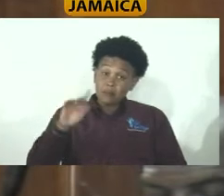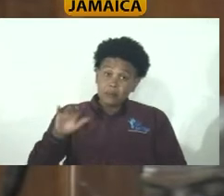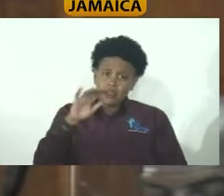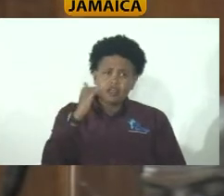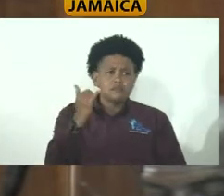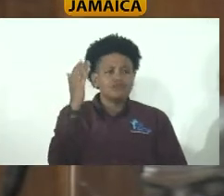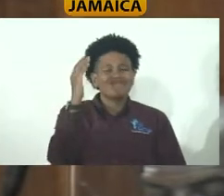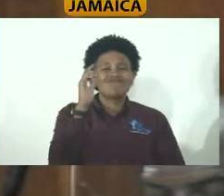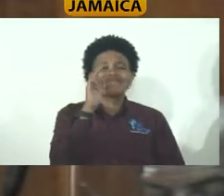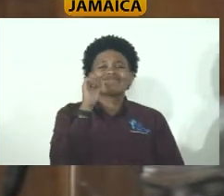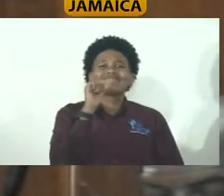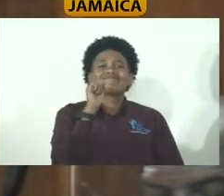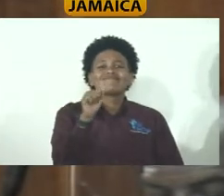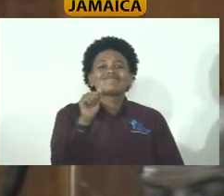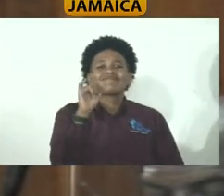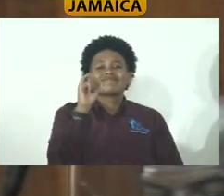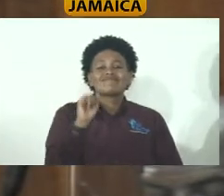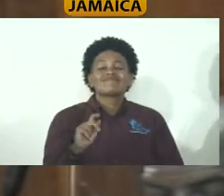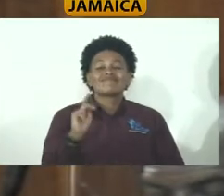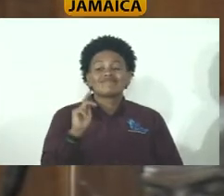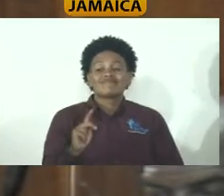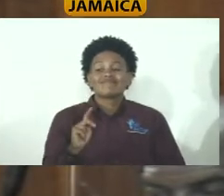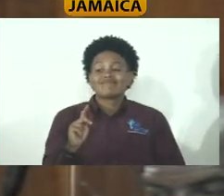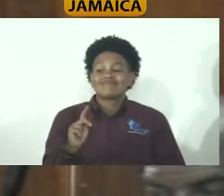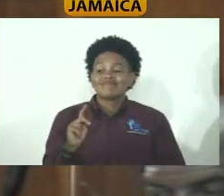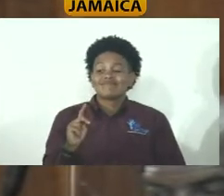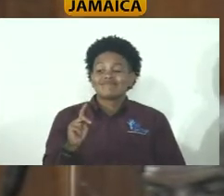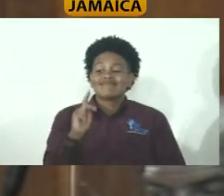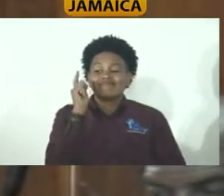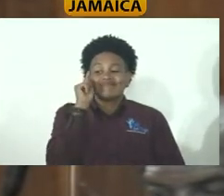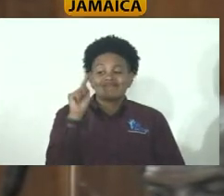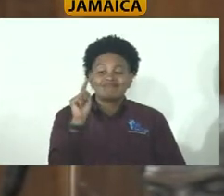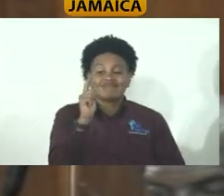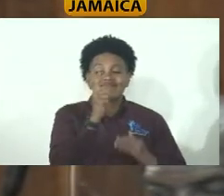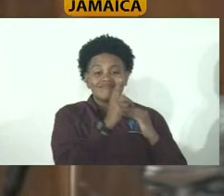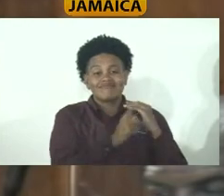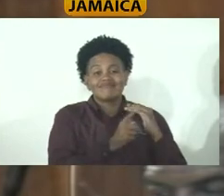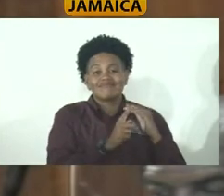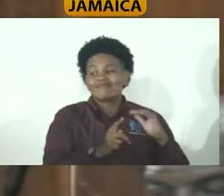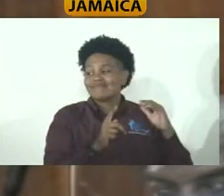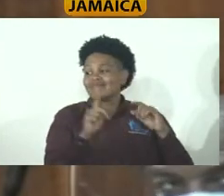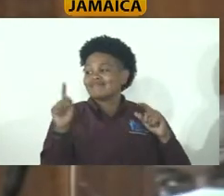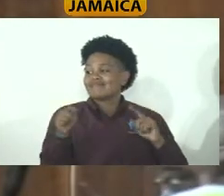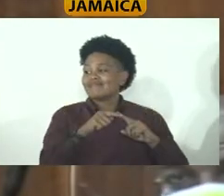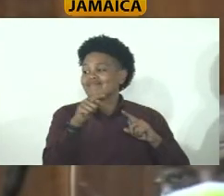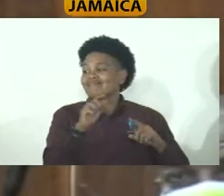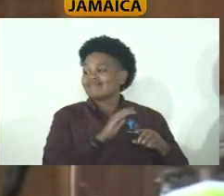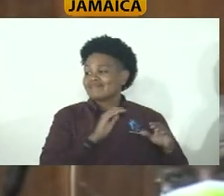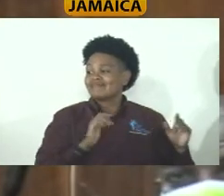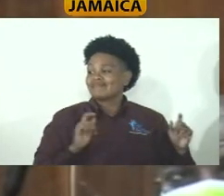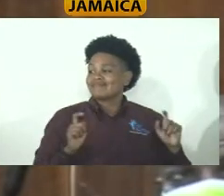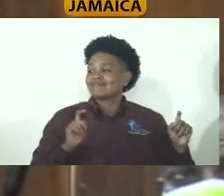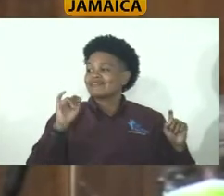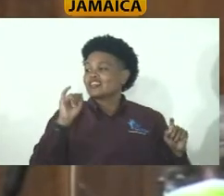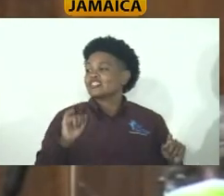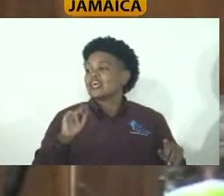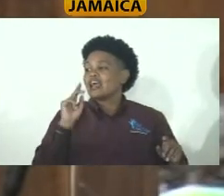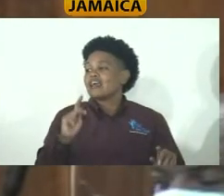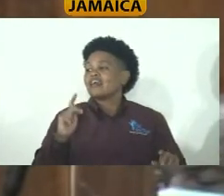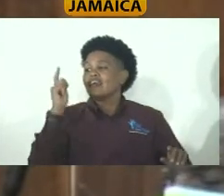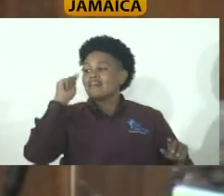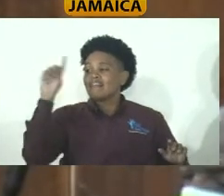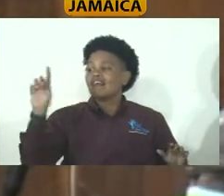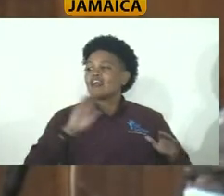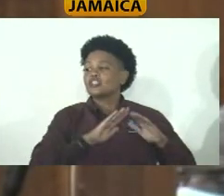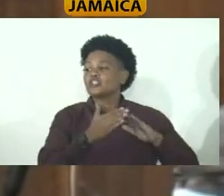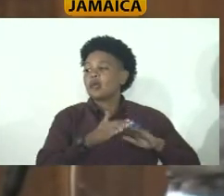no longer a justice of the peace for the parish once they're commissioned they're a justice of the peace for